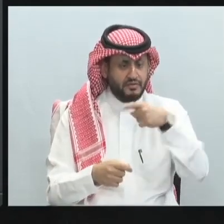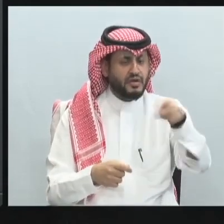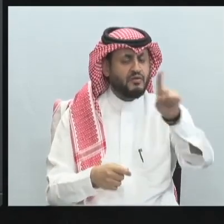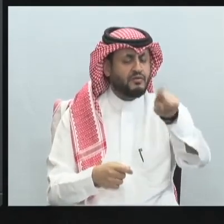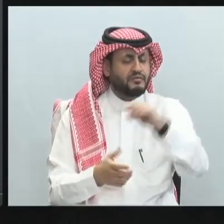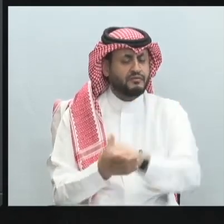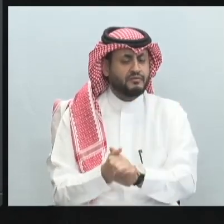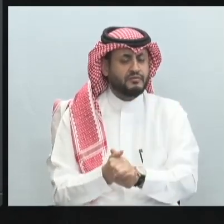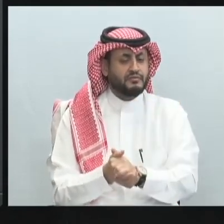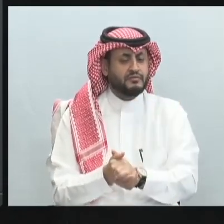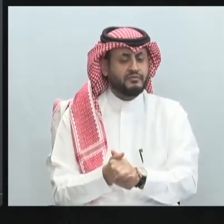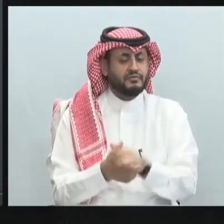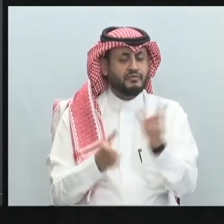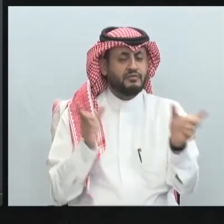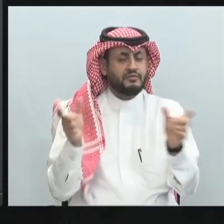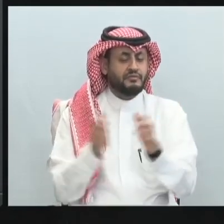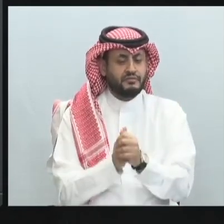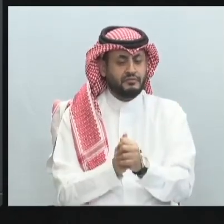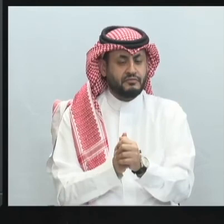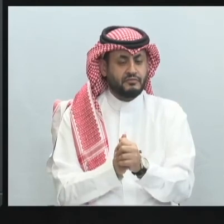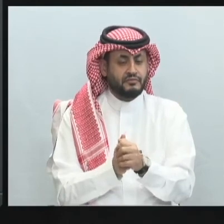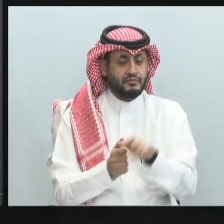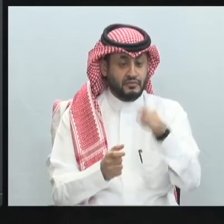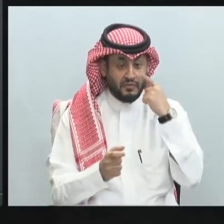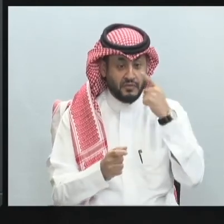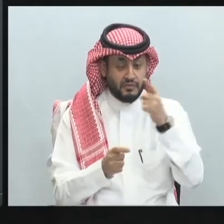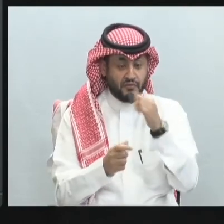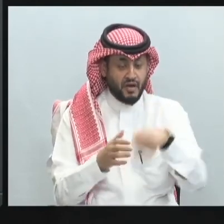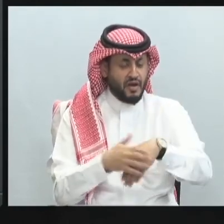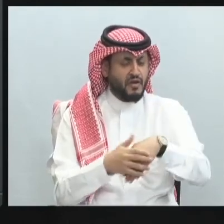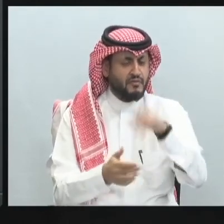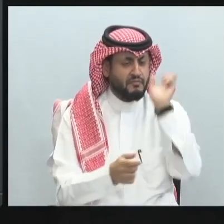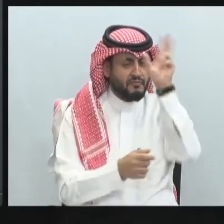think? Is it true or false? I'm eating snacks.